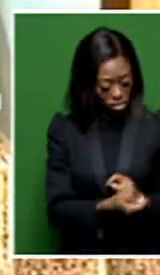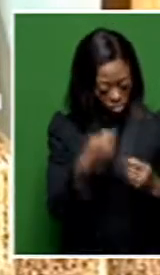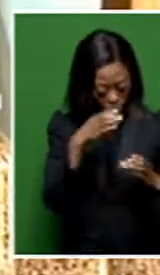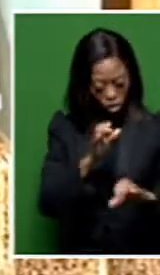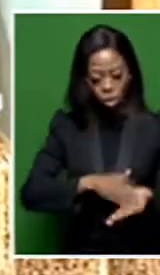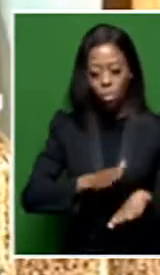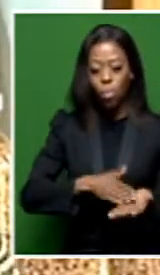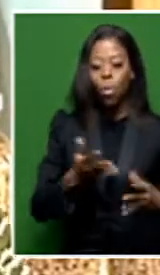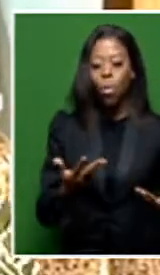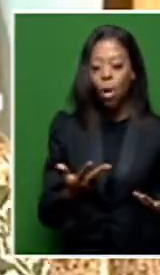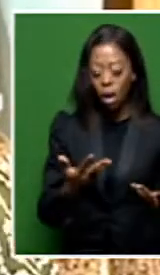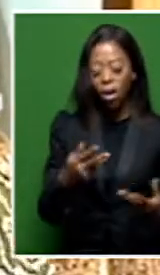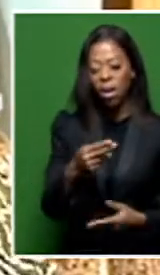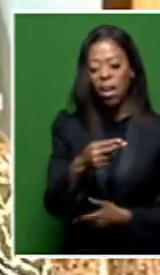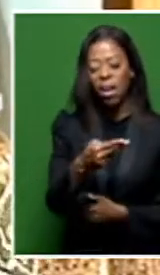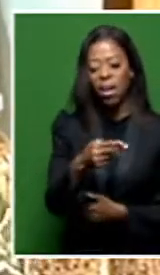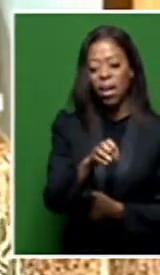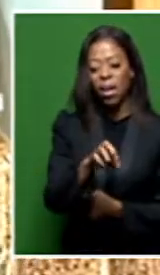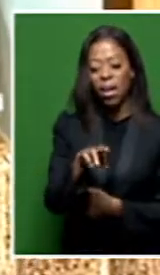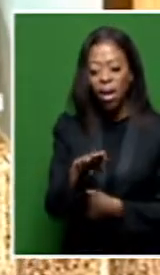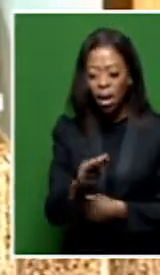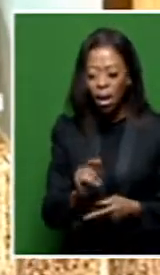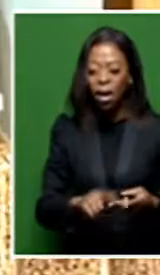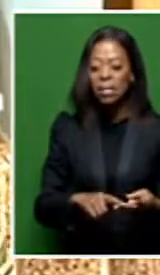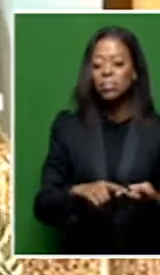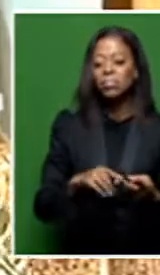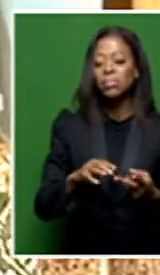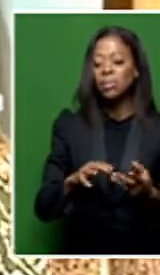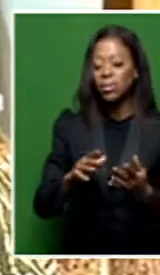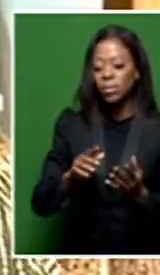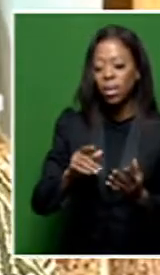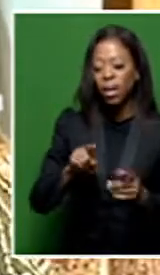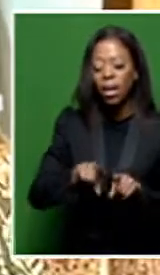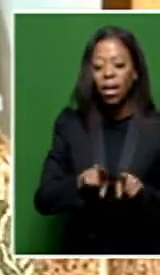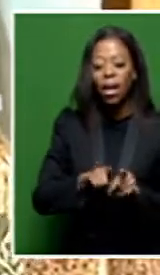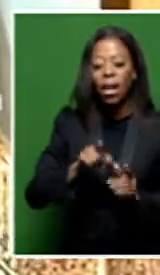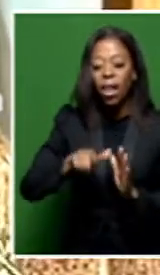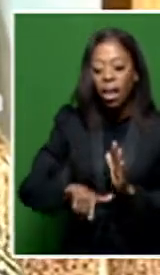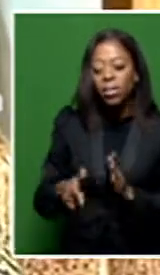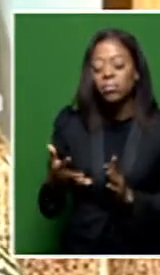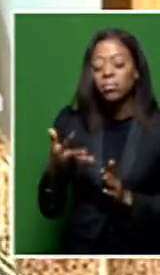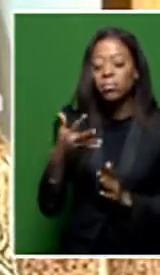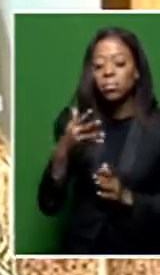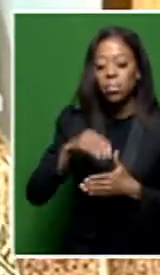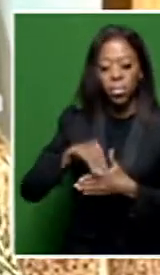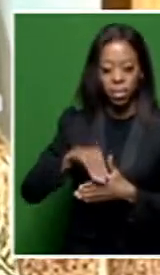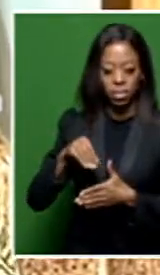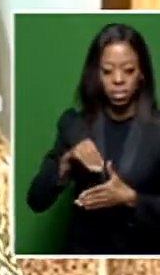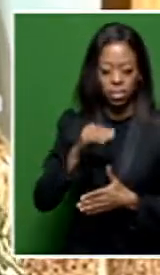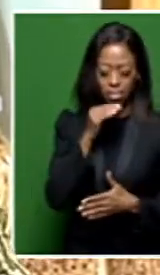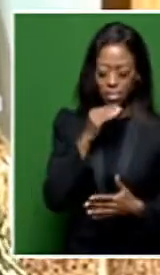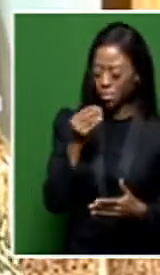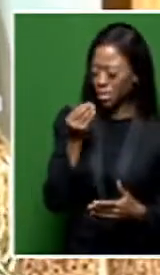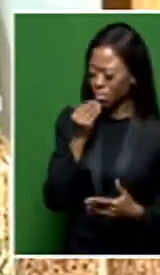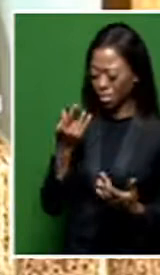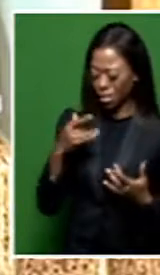plant-based diet. It's the only thing that I could eat without getting sick. So I had literally had food allergies and reactions